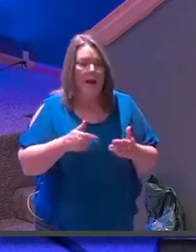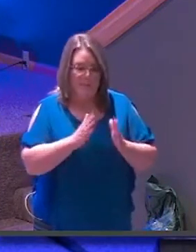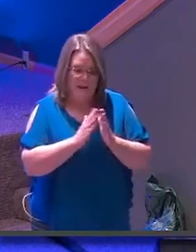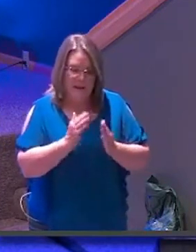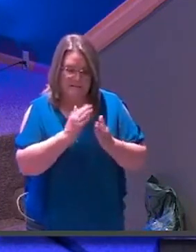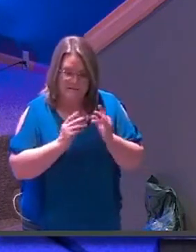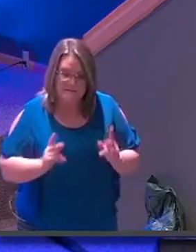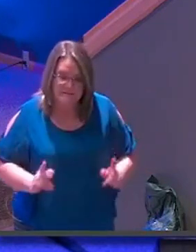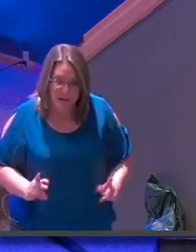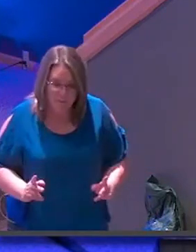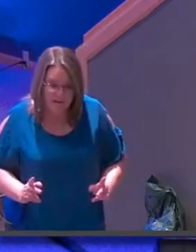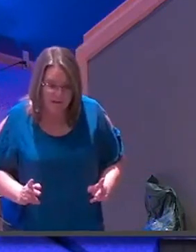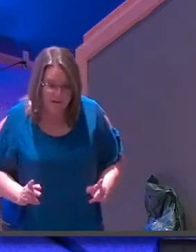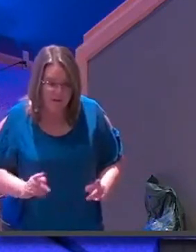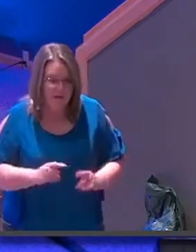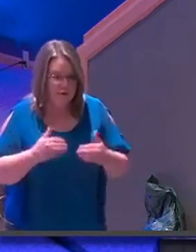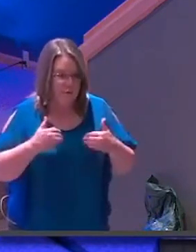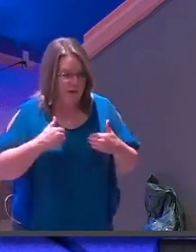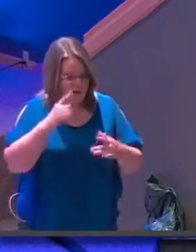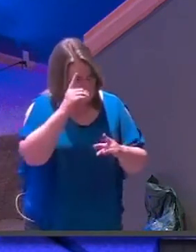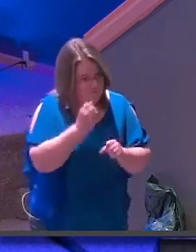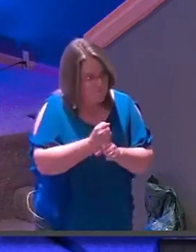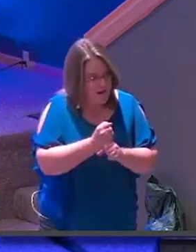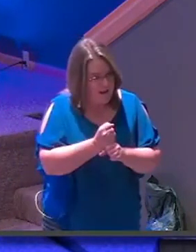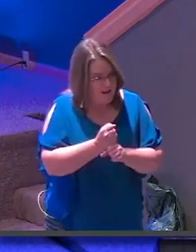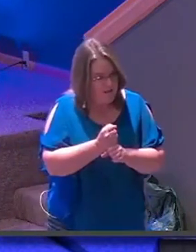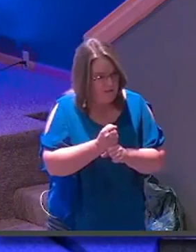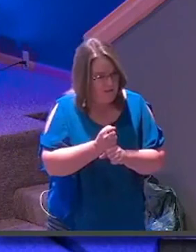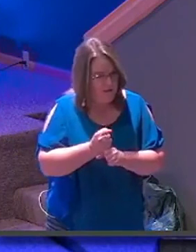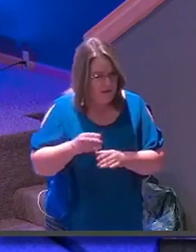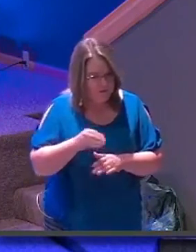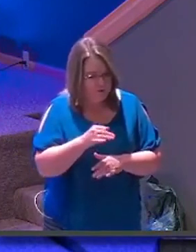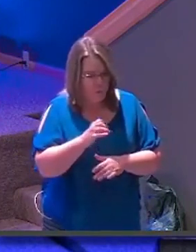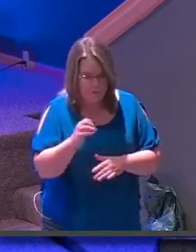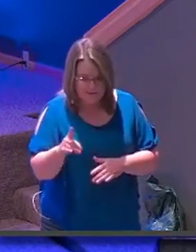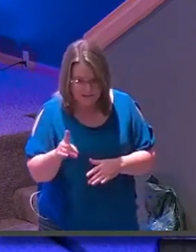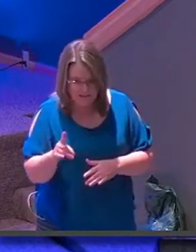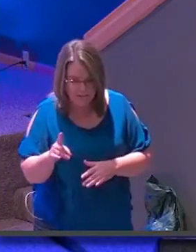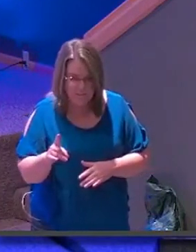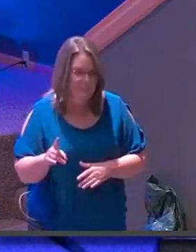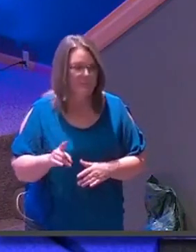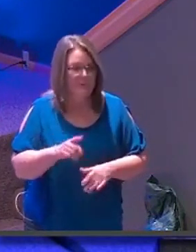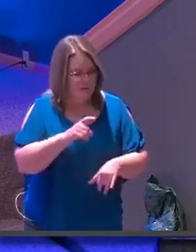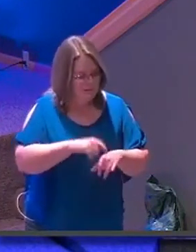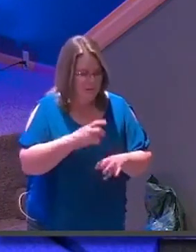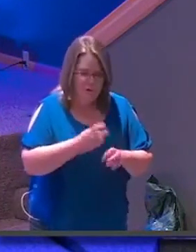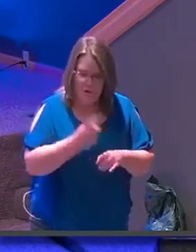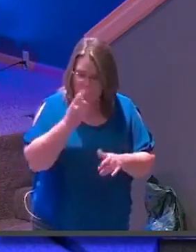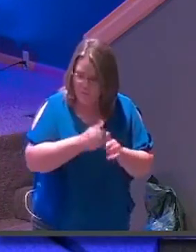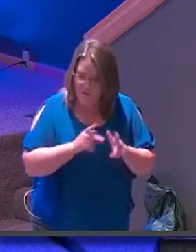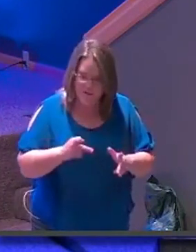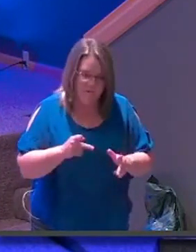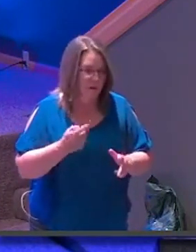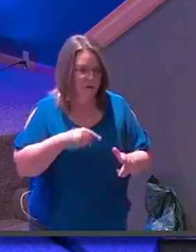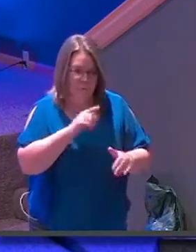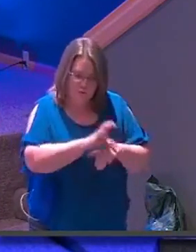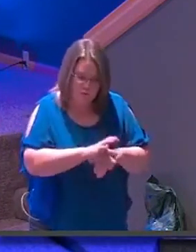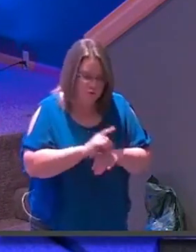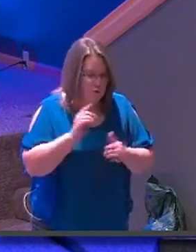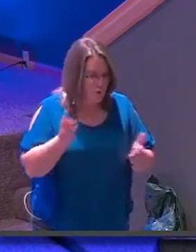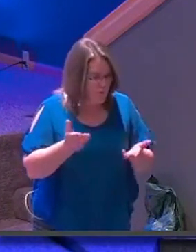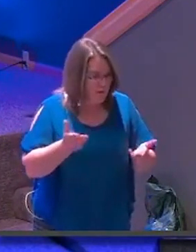to have some faith and sow a seed. Times are tough for everybody. We're a church. We exist based on what